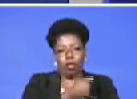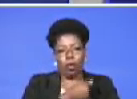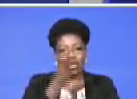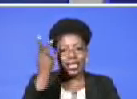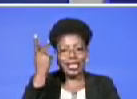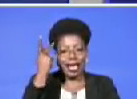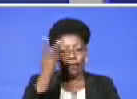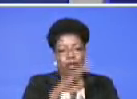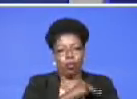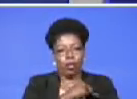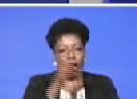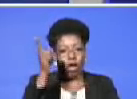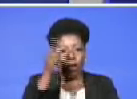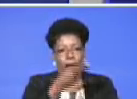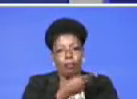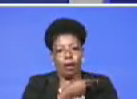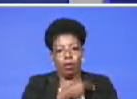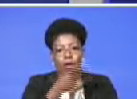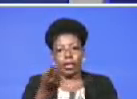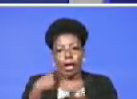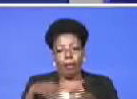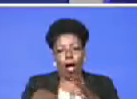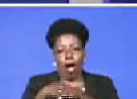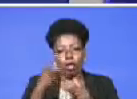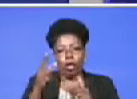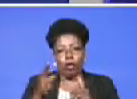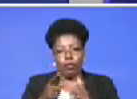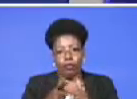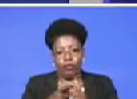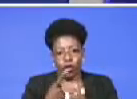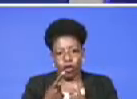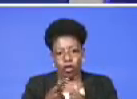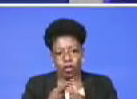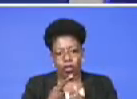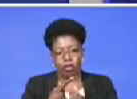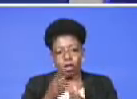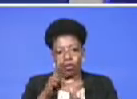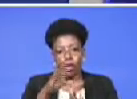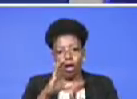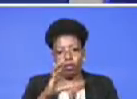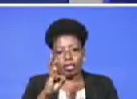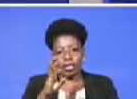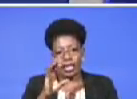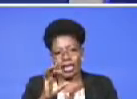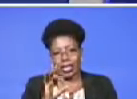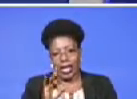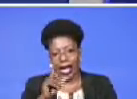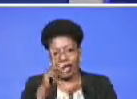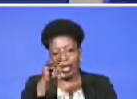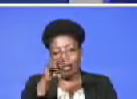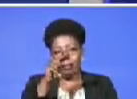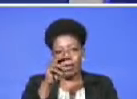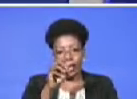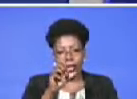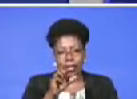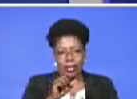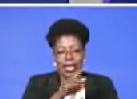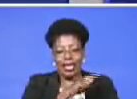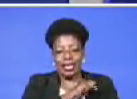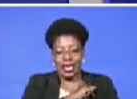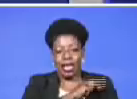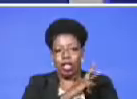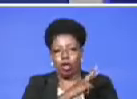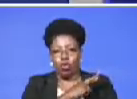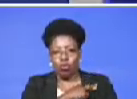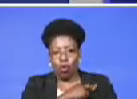Williams, and Johan Pfeiffer out first. They tallied 3,269 pins and a 182 average. Taylor, Roll, and